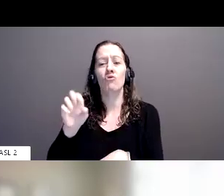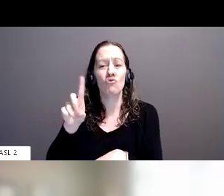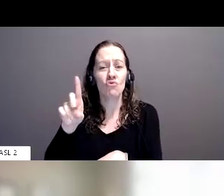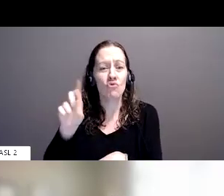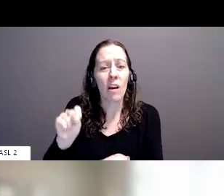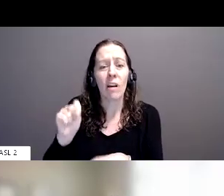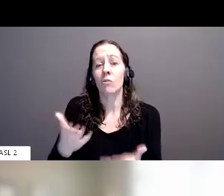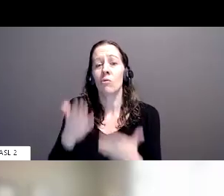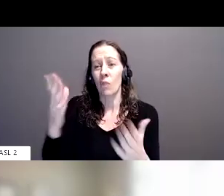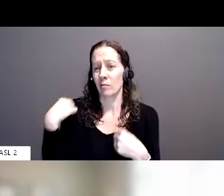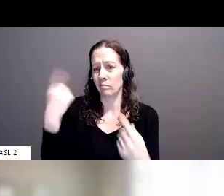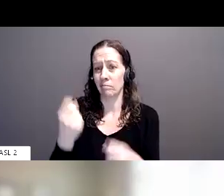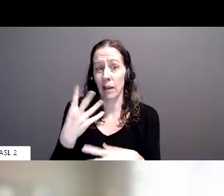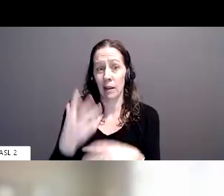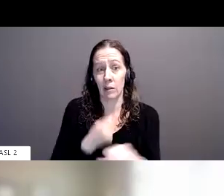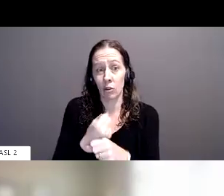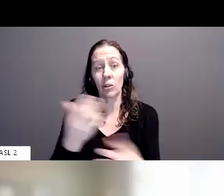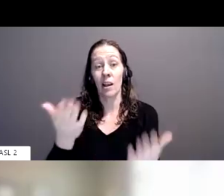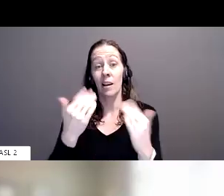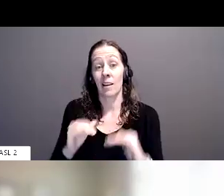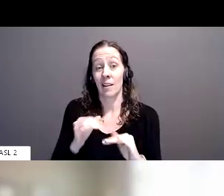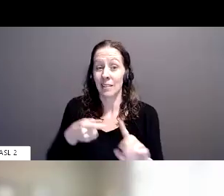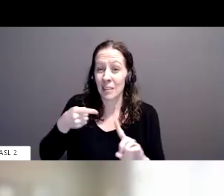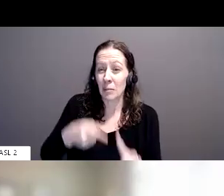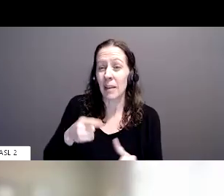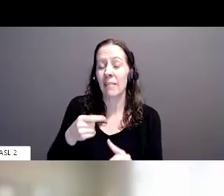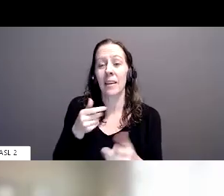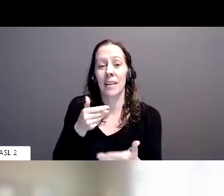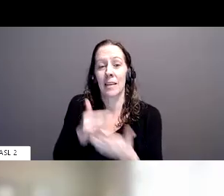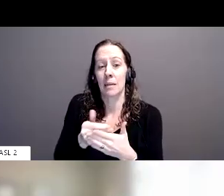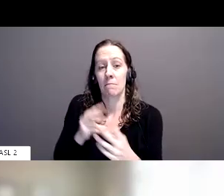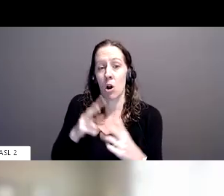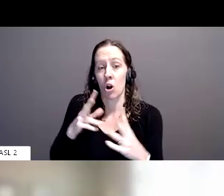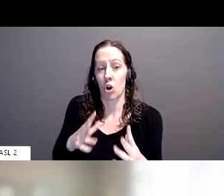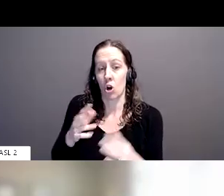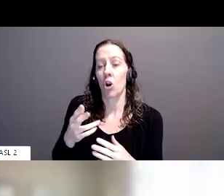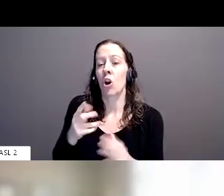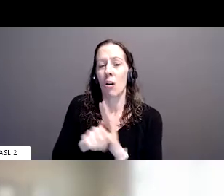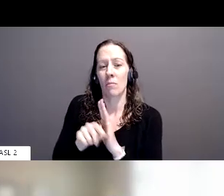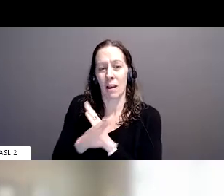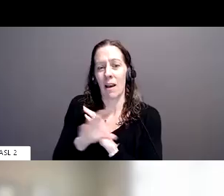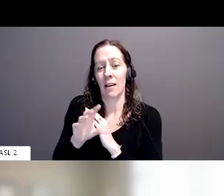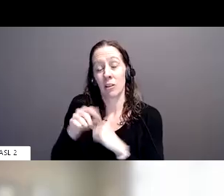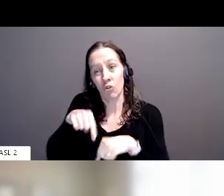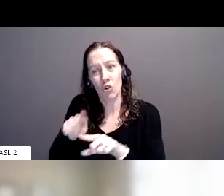then specifically into intimate partner homicide and aging populations. And this was a chapter in